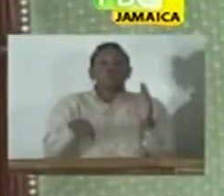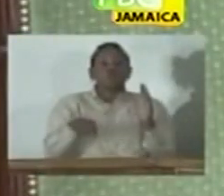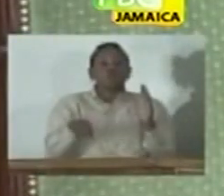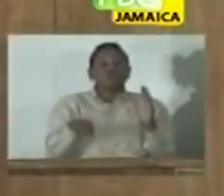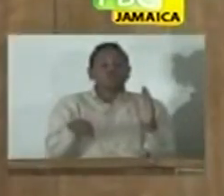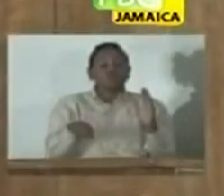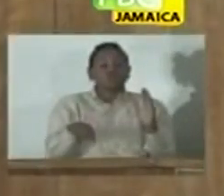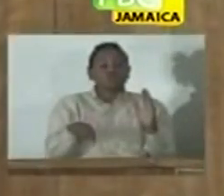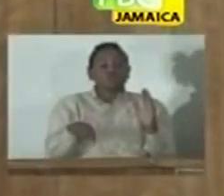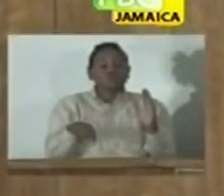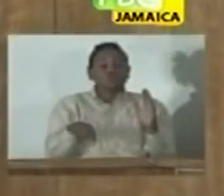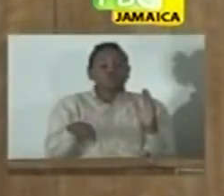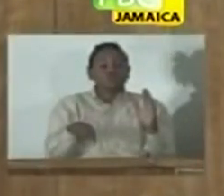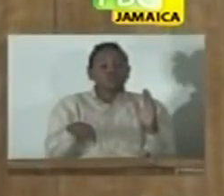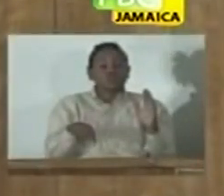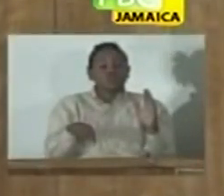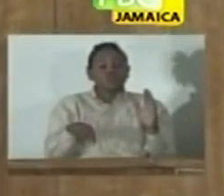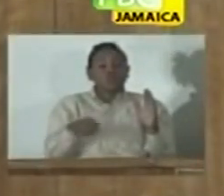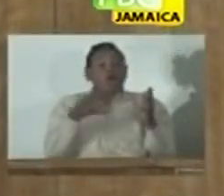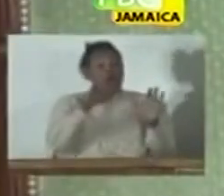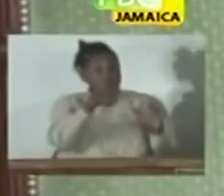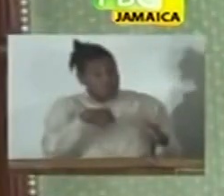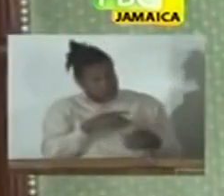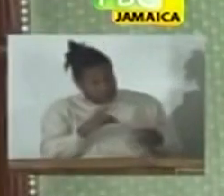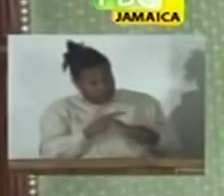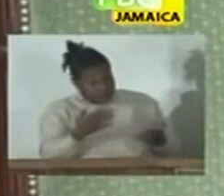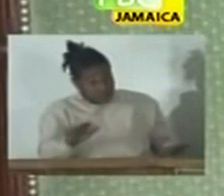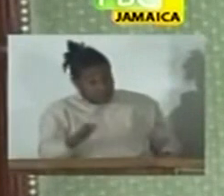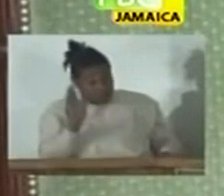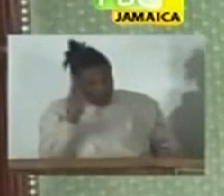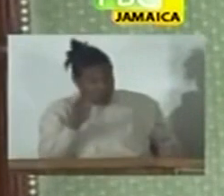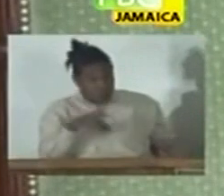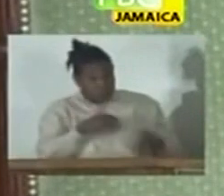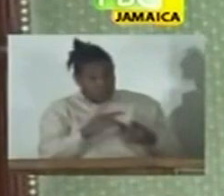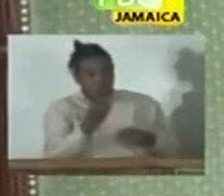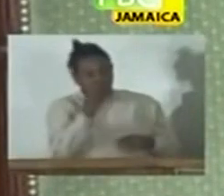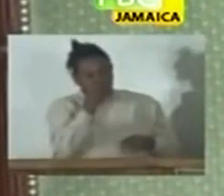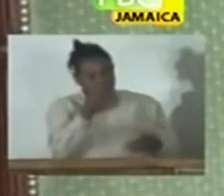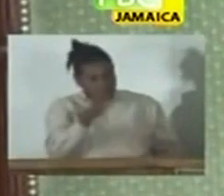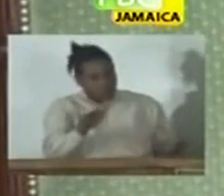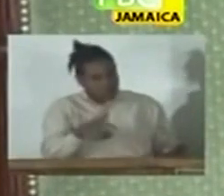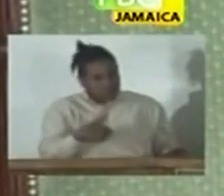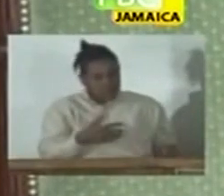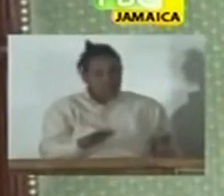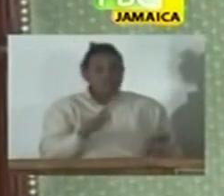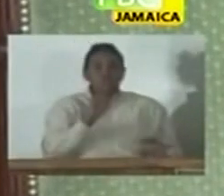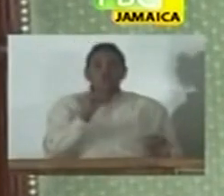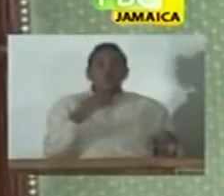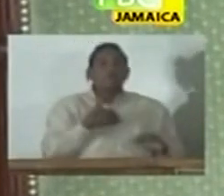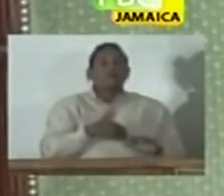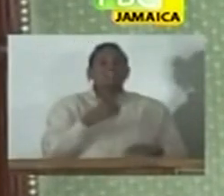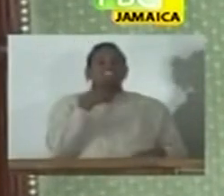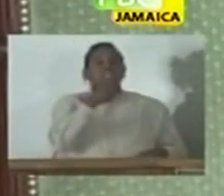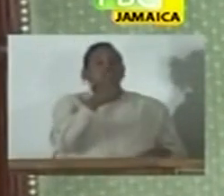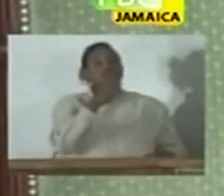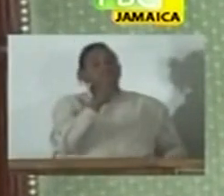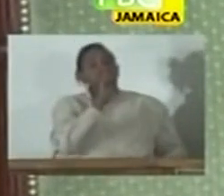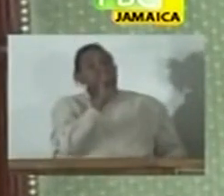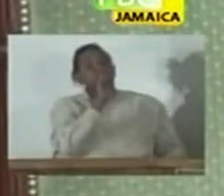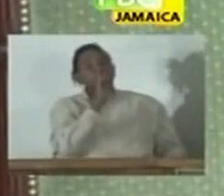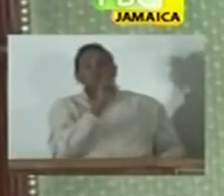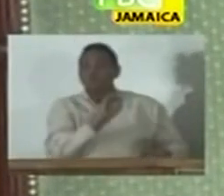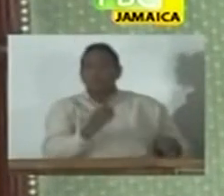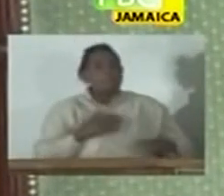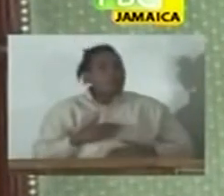order. allowed to continue to address the What are you going to allow me to finish what I'm saying? Nobody is stifling your freedom of